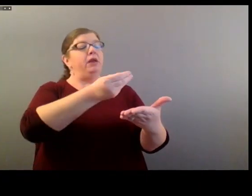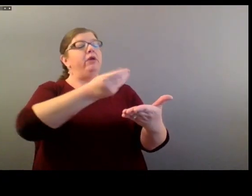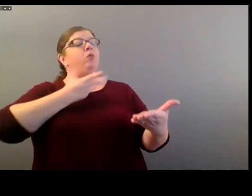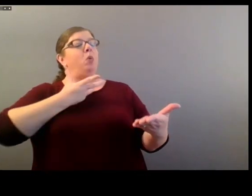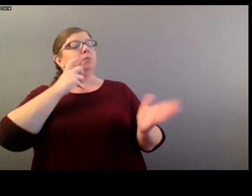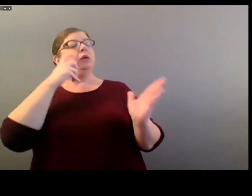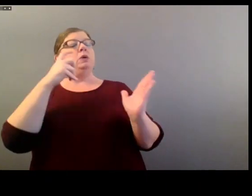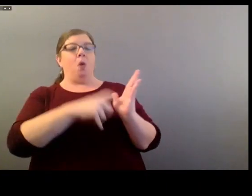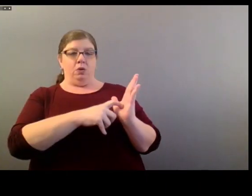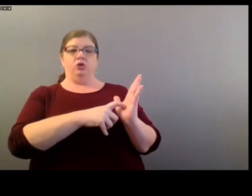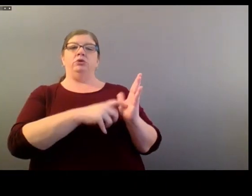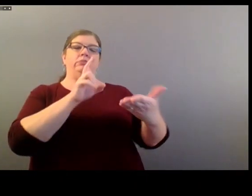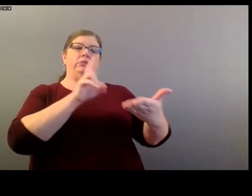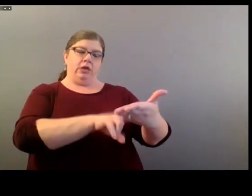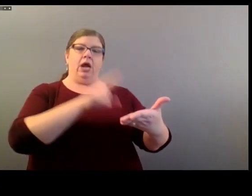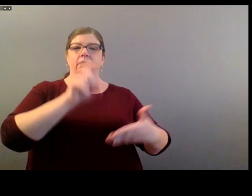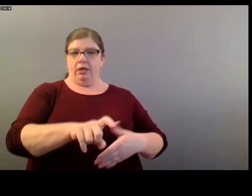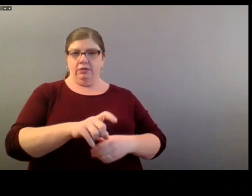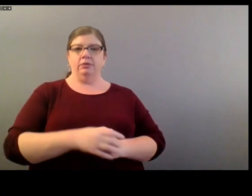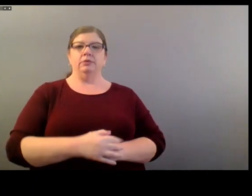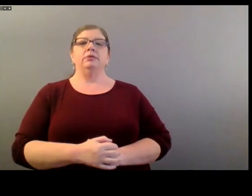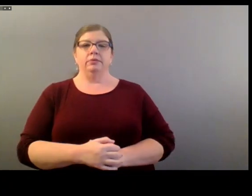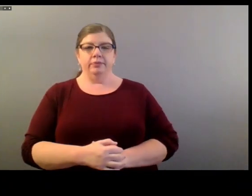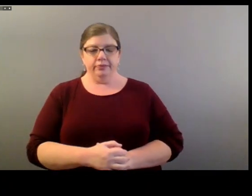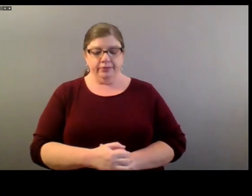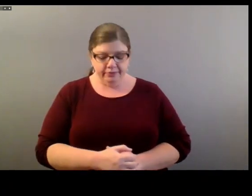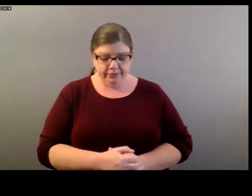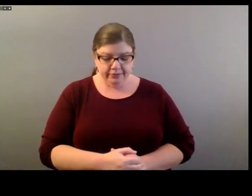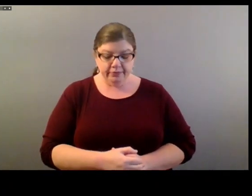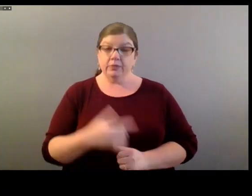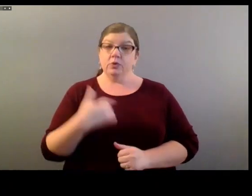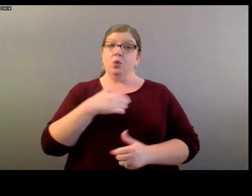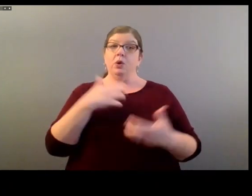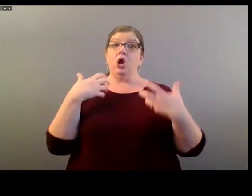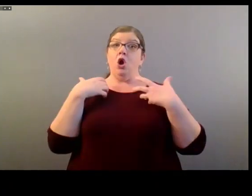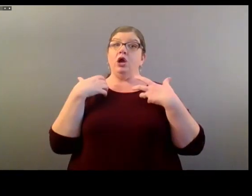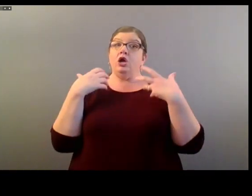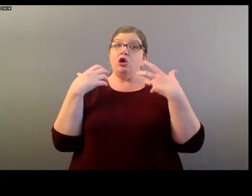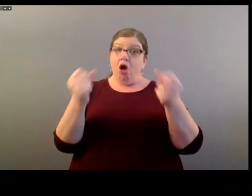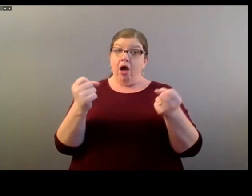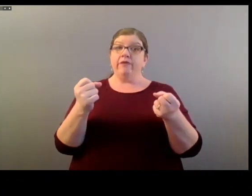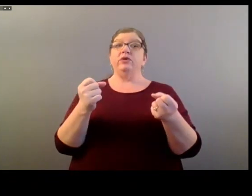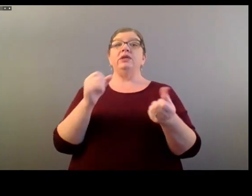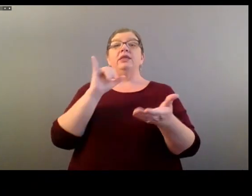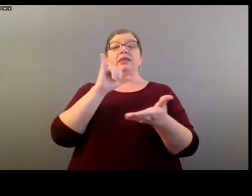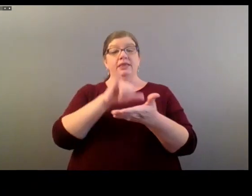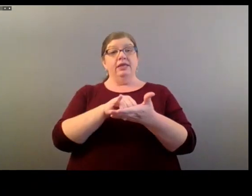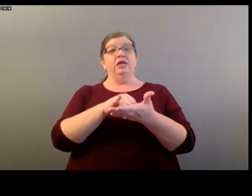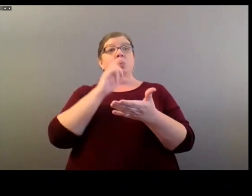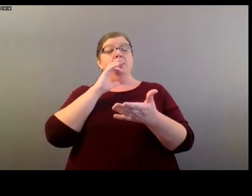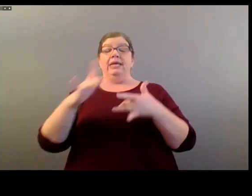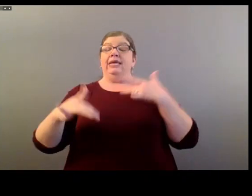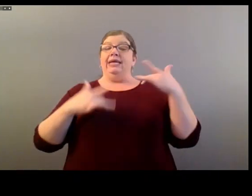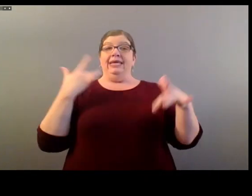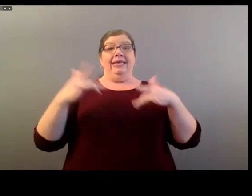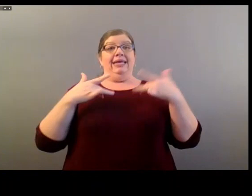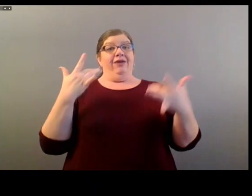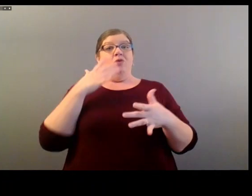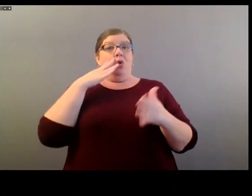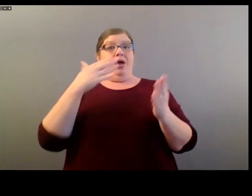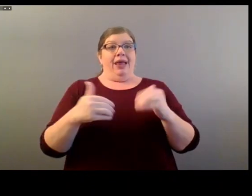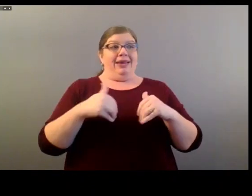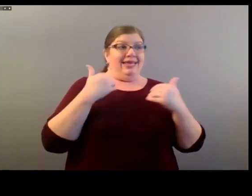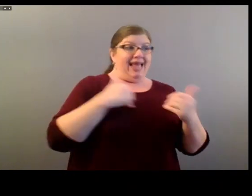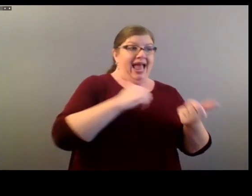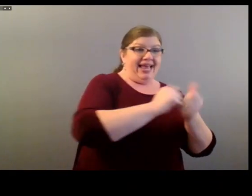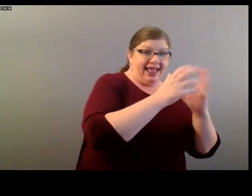this. We are really confident that this will be very welcome news to many young athletes, their parents,